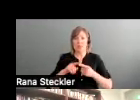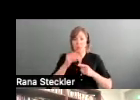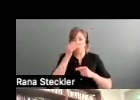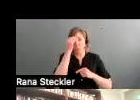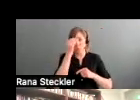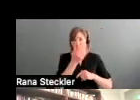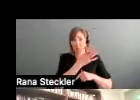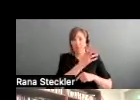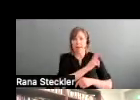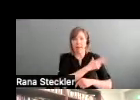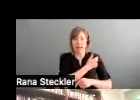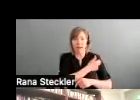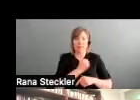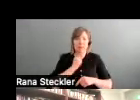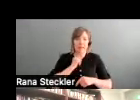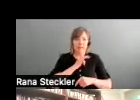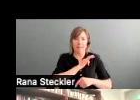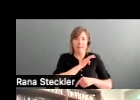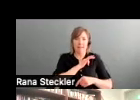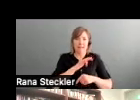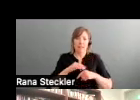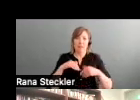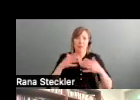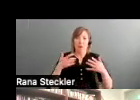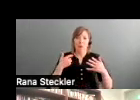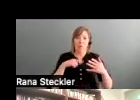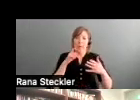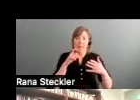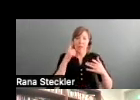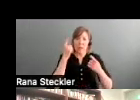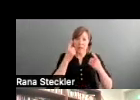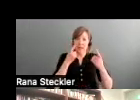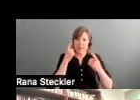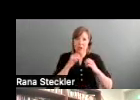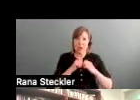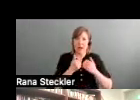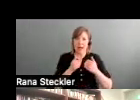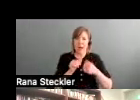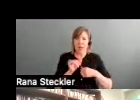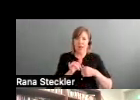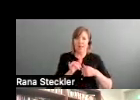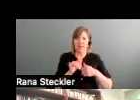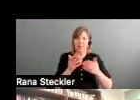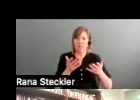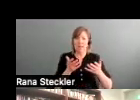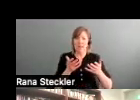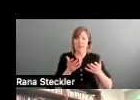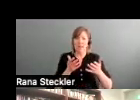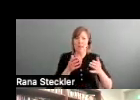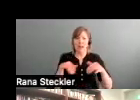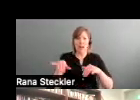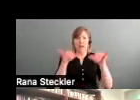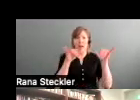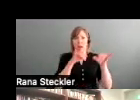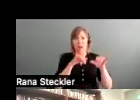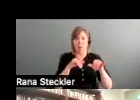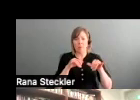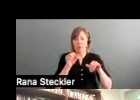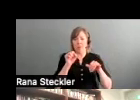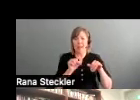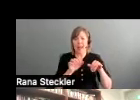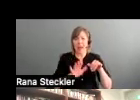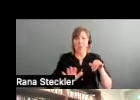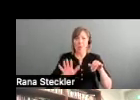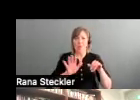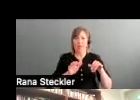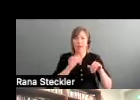the hospital staff. So we really need to consider how this might have been a common practice throughout the South. I don't think there's been